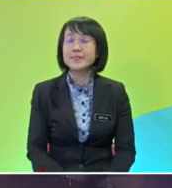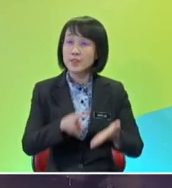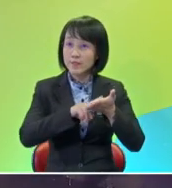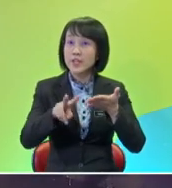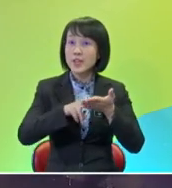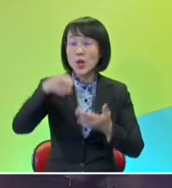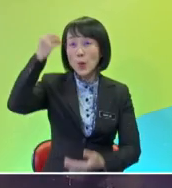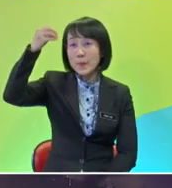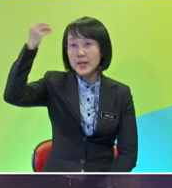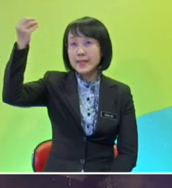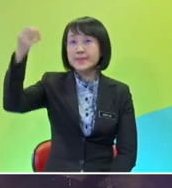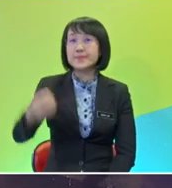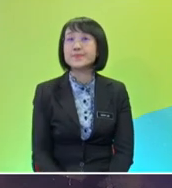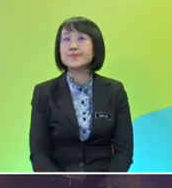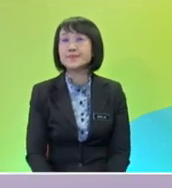opinions.